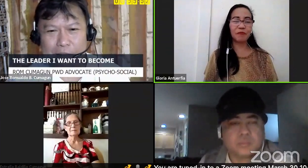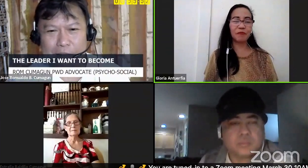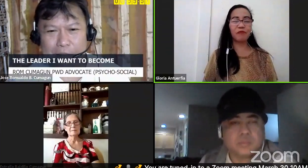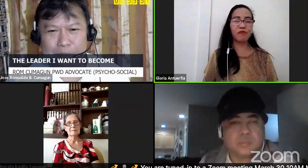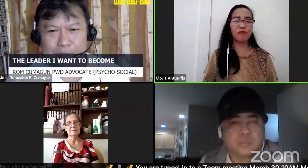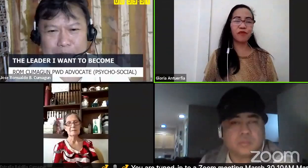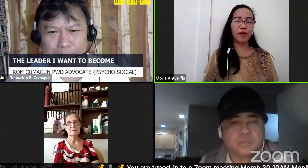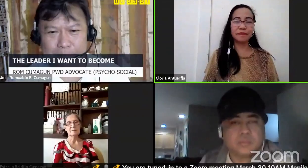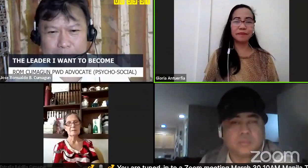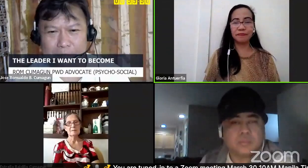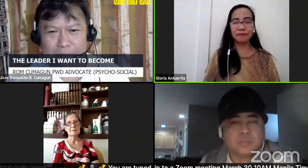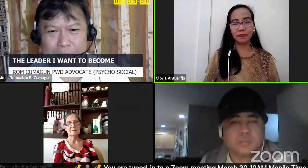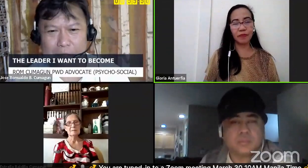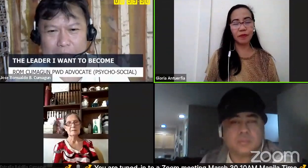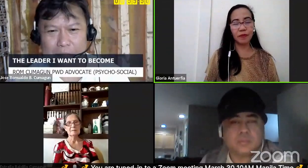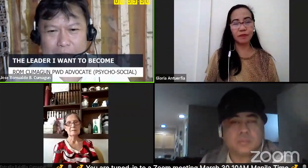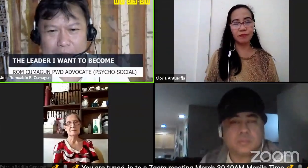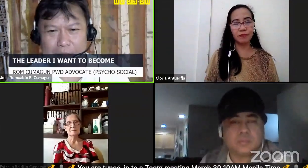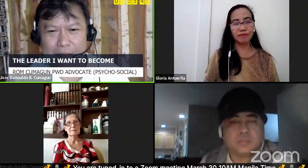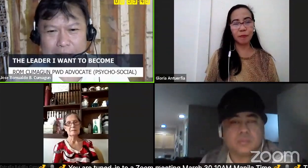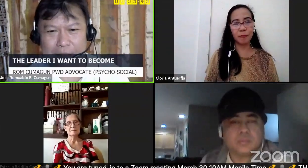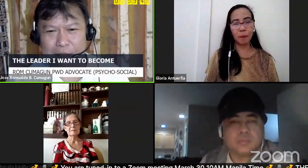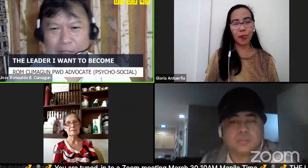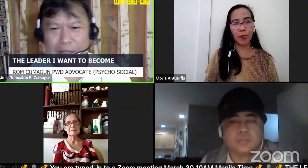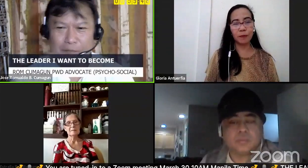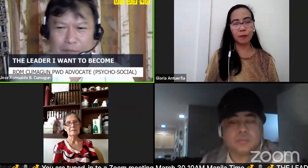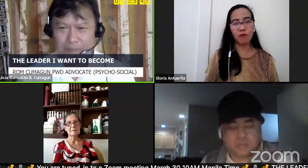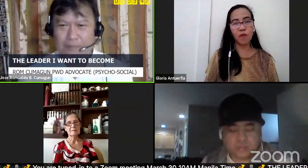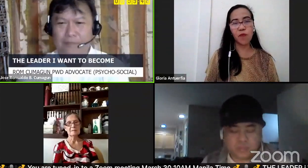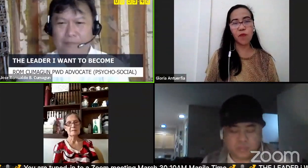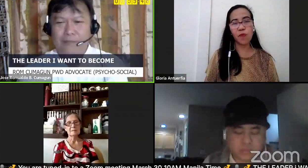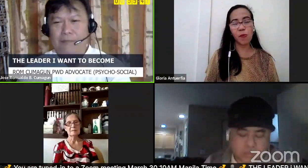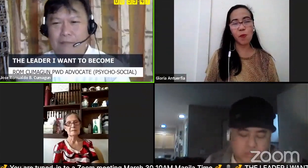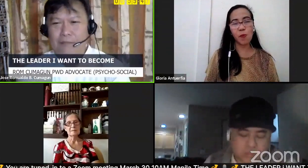Okay. So this webinar